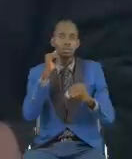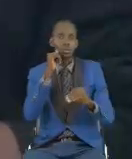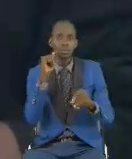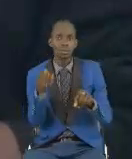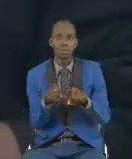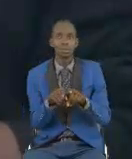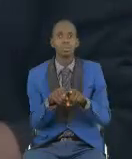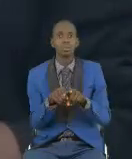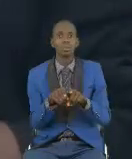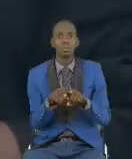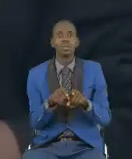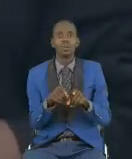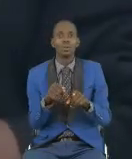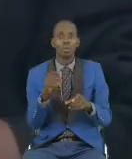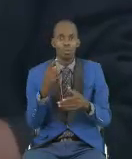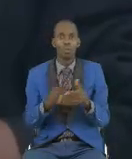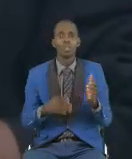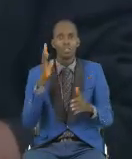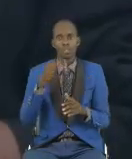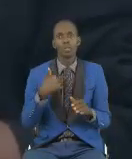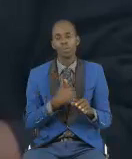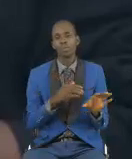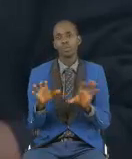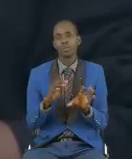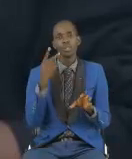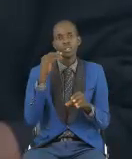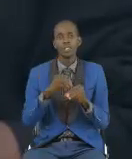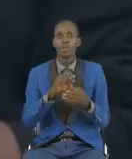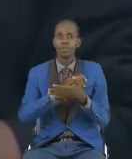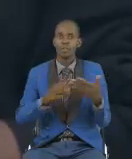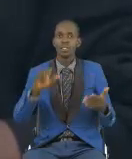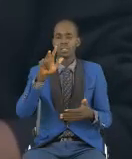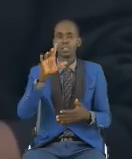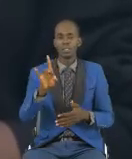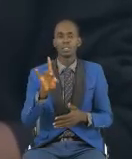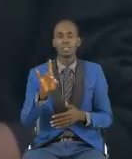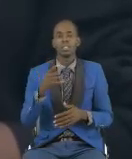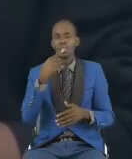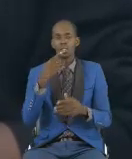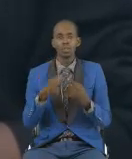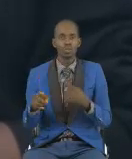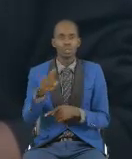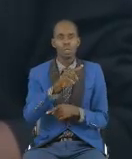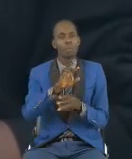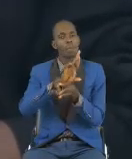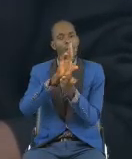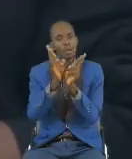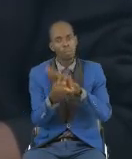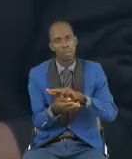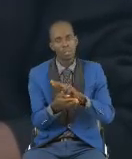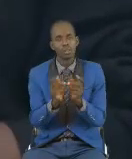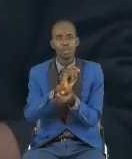And he told them in verse 38, it says, repent, repent, turn